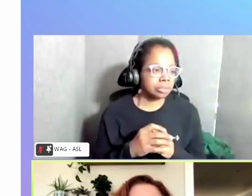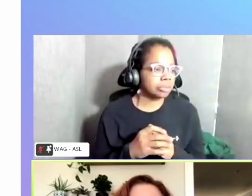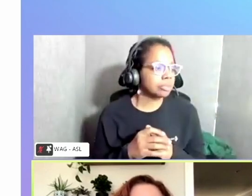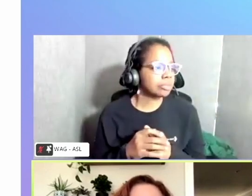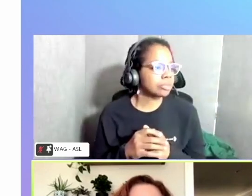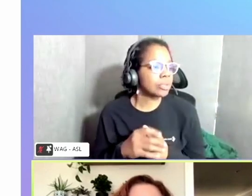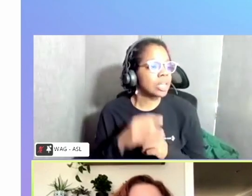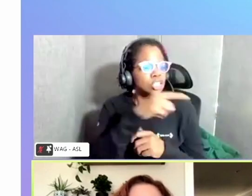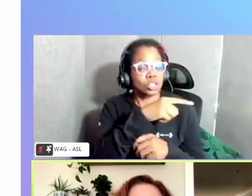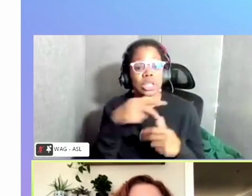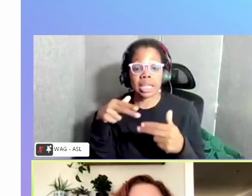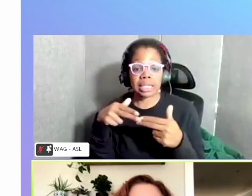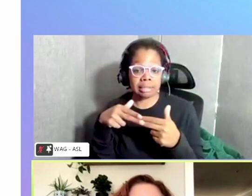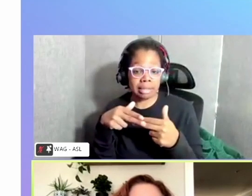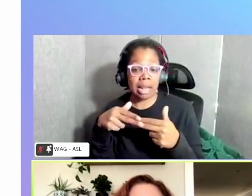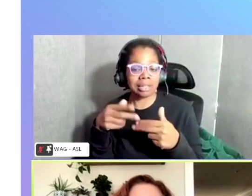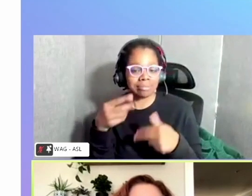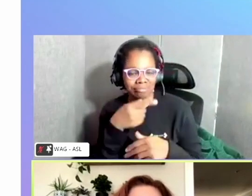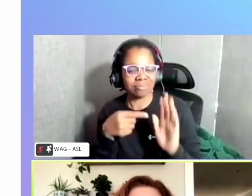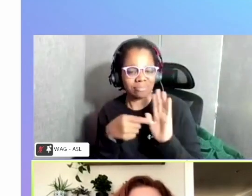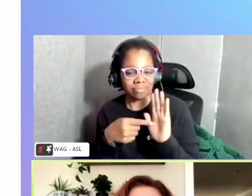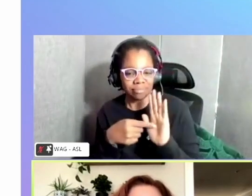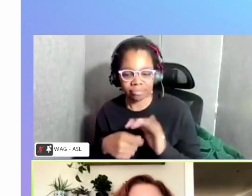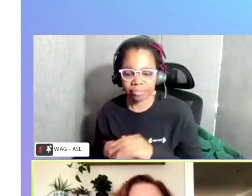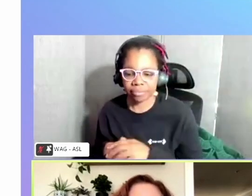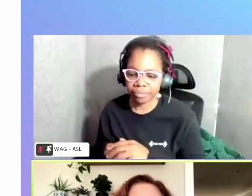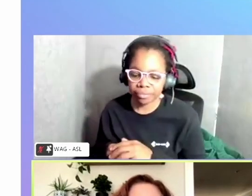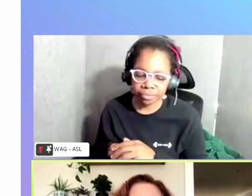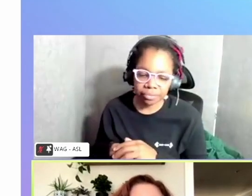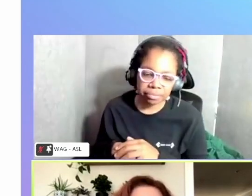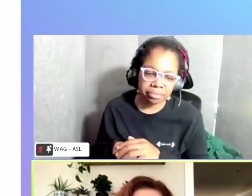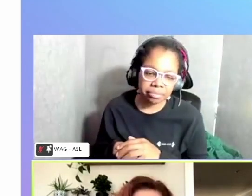So this slide shows an example of